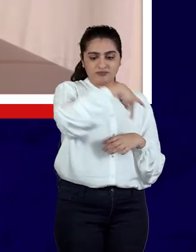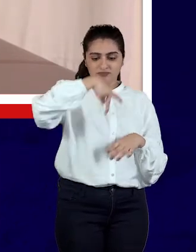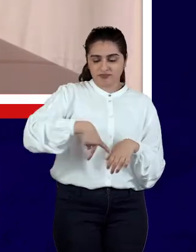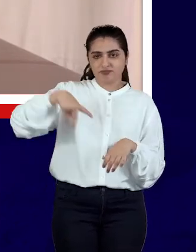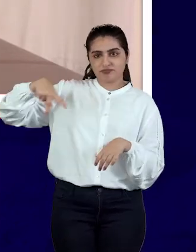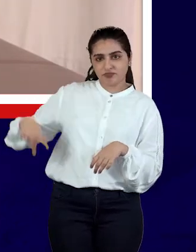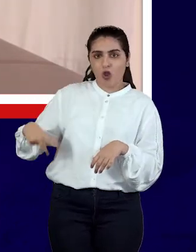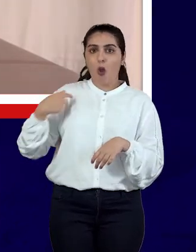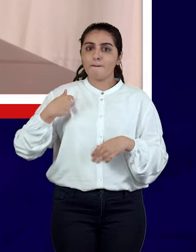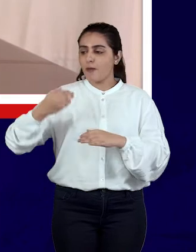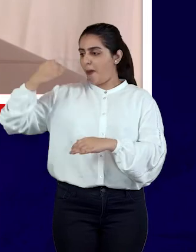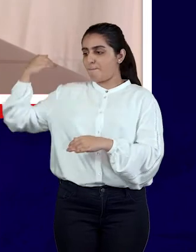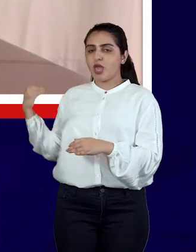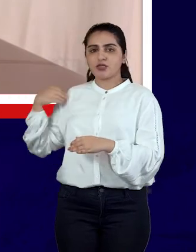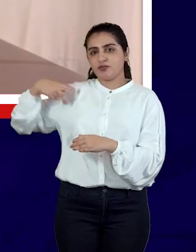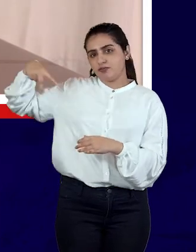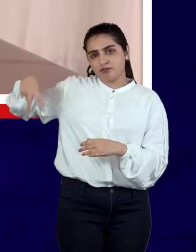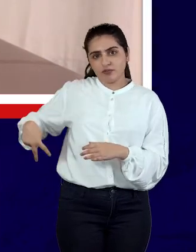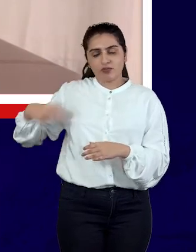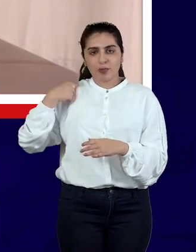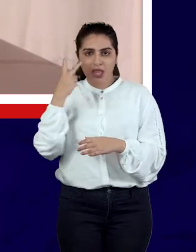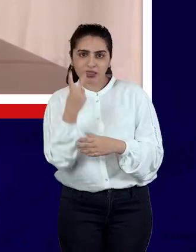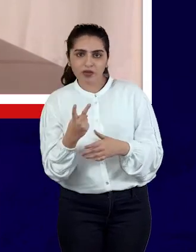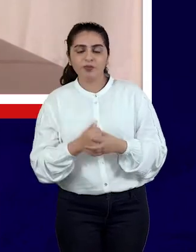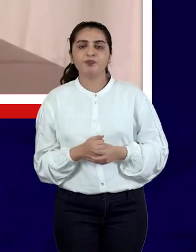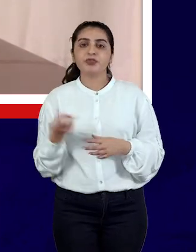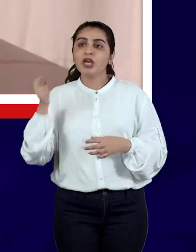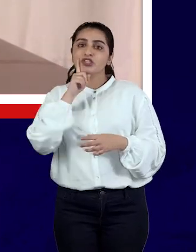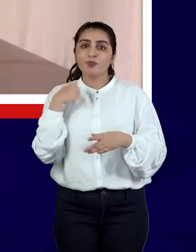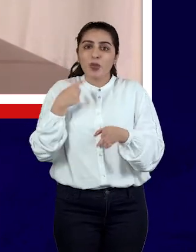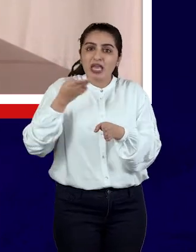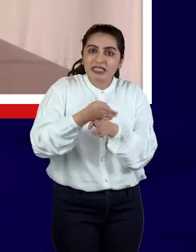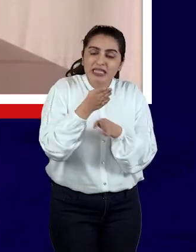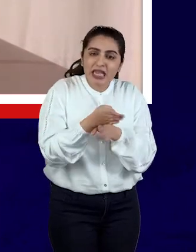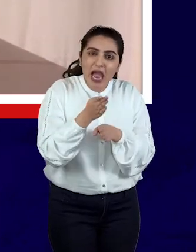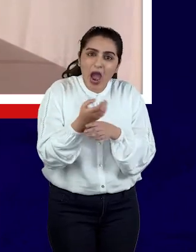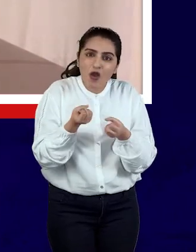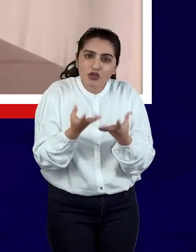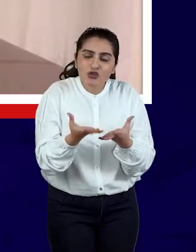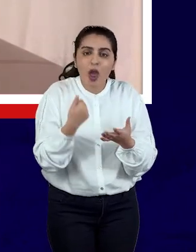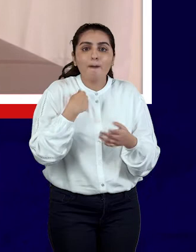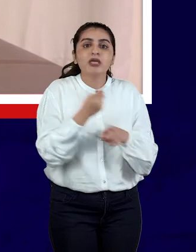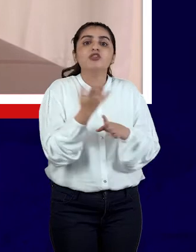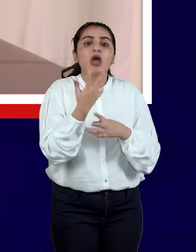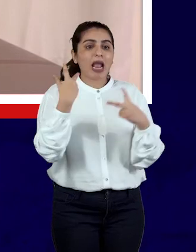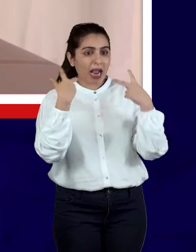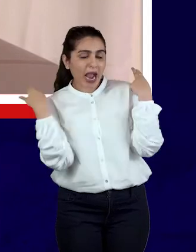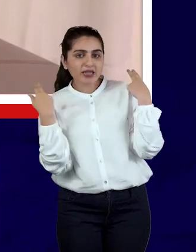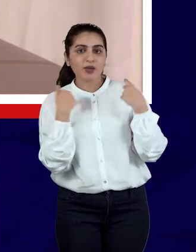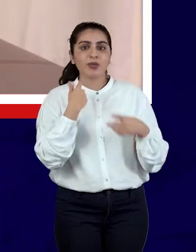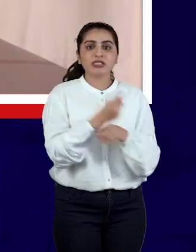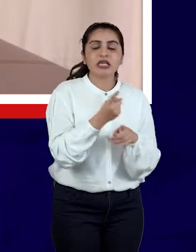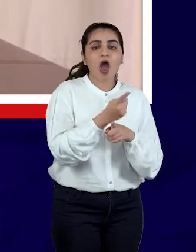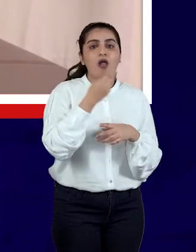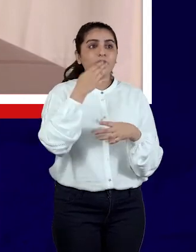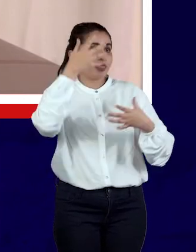stand behind them and I would stand behind the hairstylist. And then I taught. I taught them to cut. I taught them